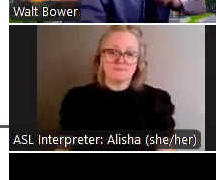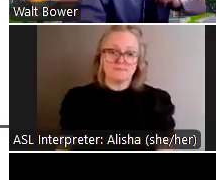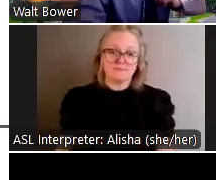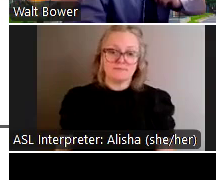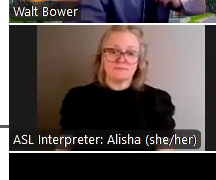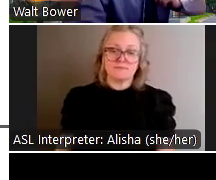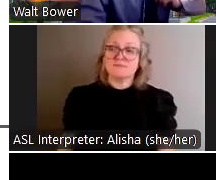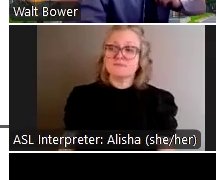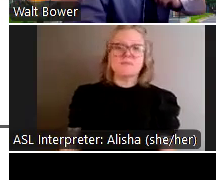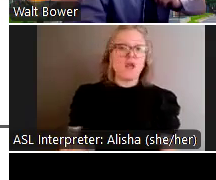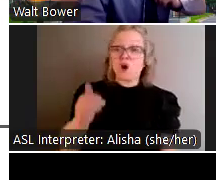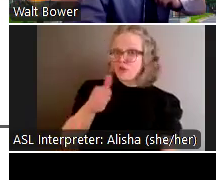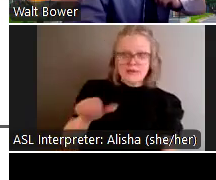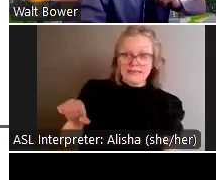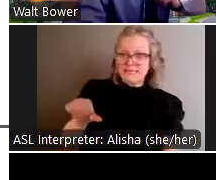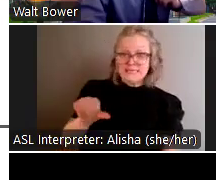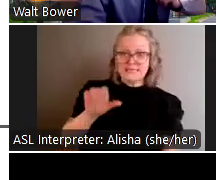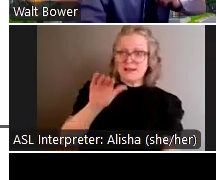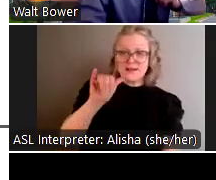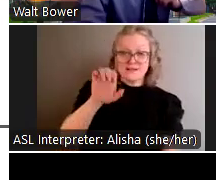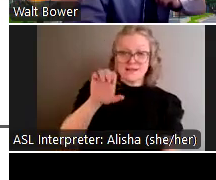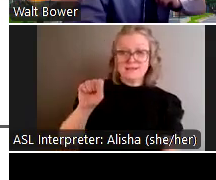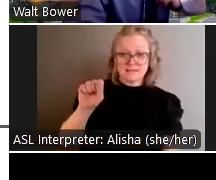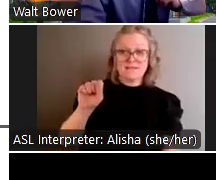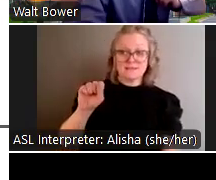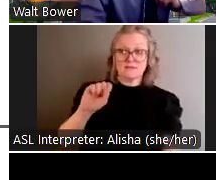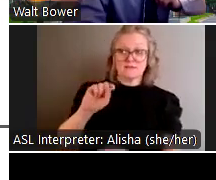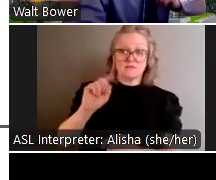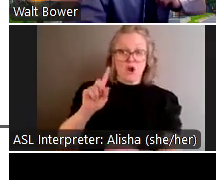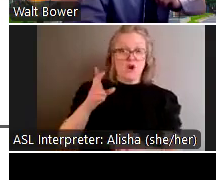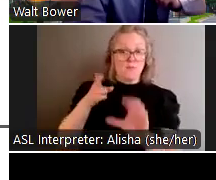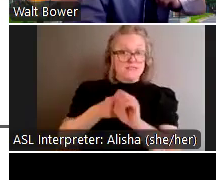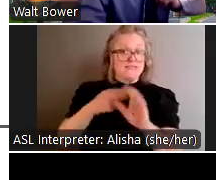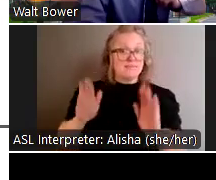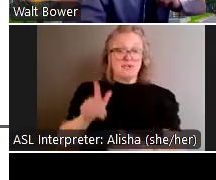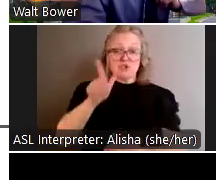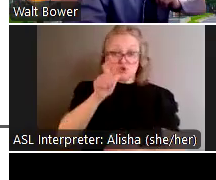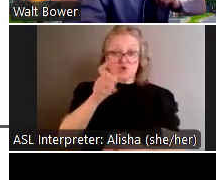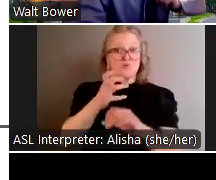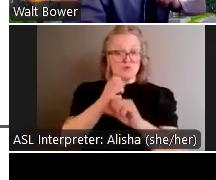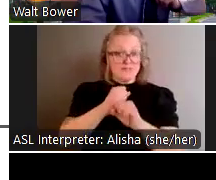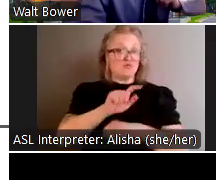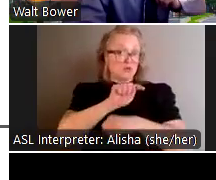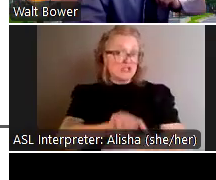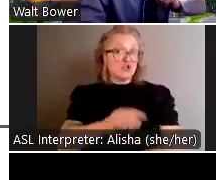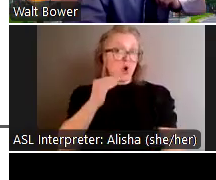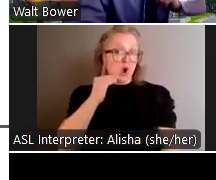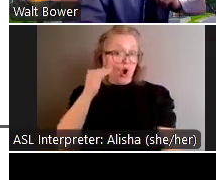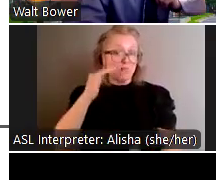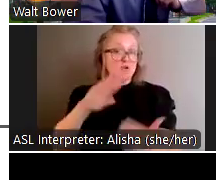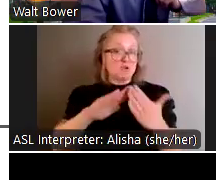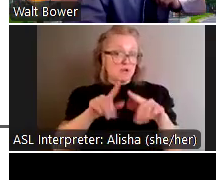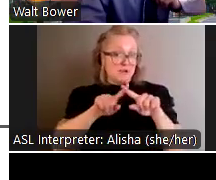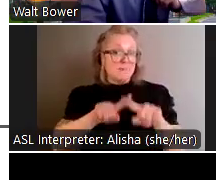Are there any cases where participants receiving traditional home and community-based waiver services can have their family member